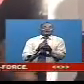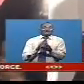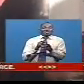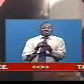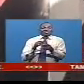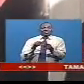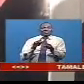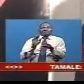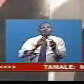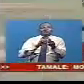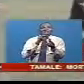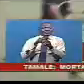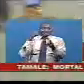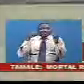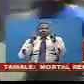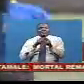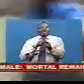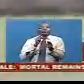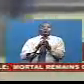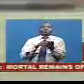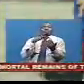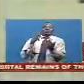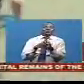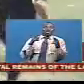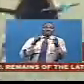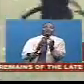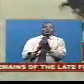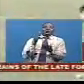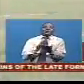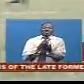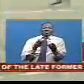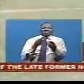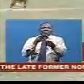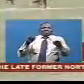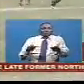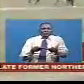had enjoyed the cooperation of the participants. The three-day event took place at the University of Ghana, Lagos.